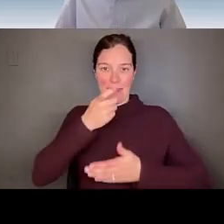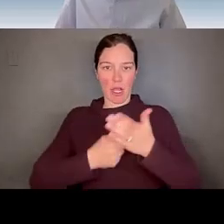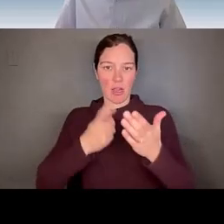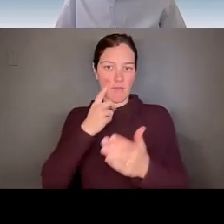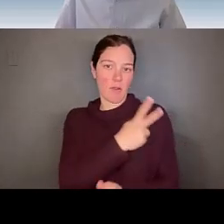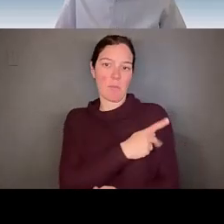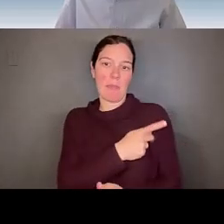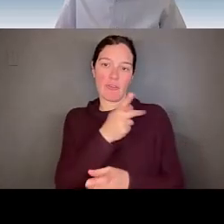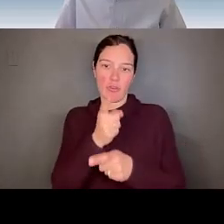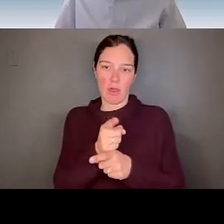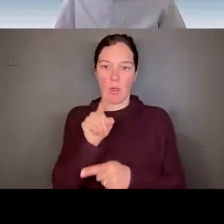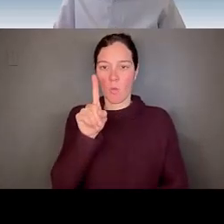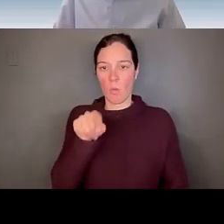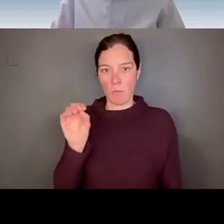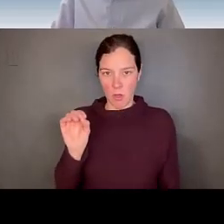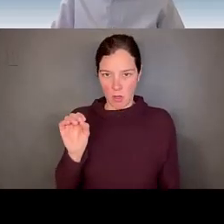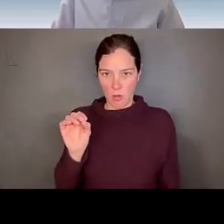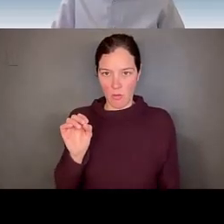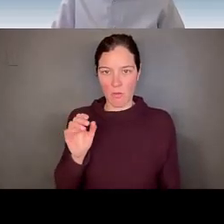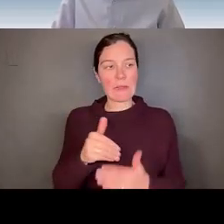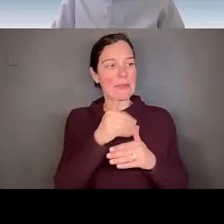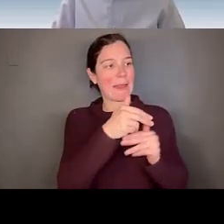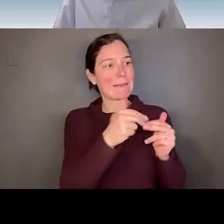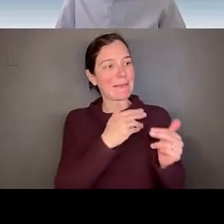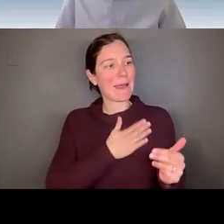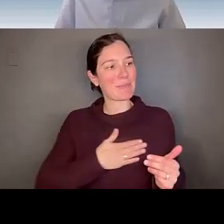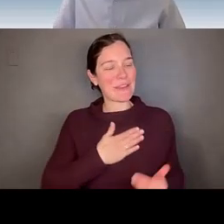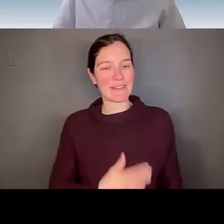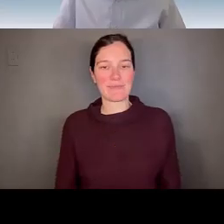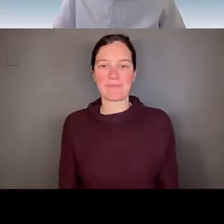at 1.0 flat. Next slide, please, Kelly.